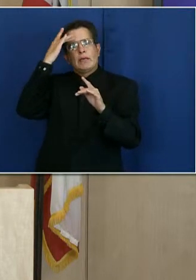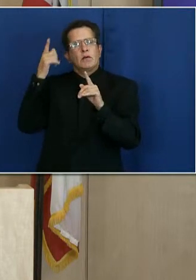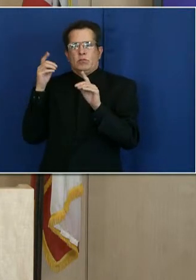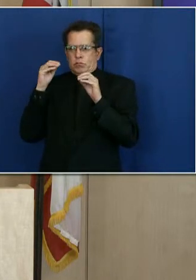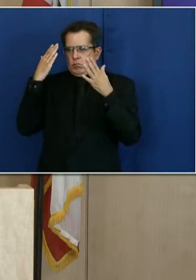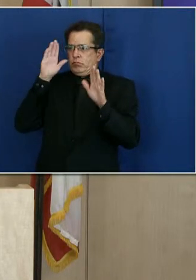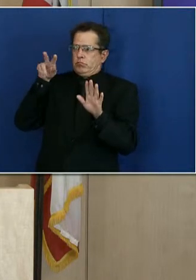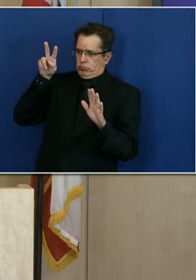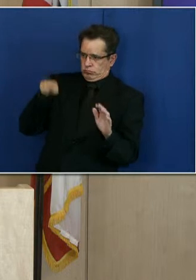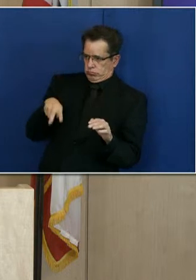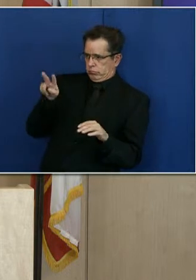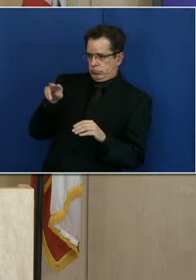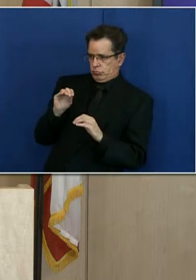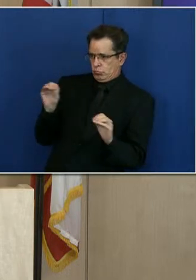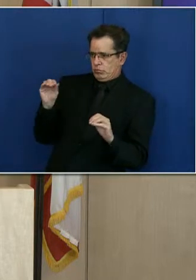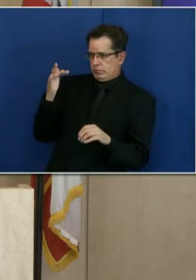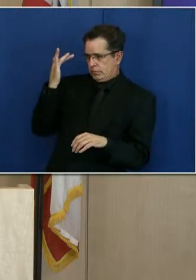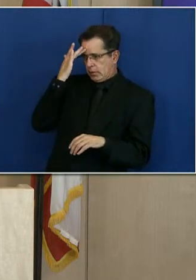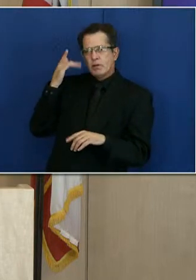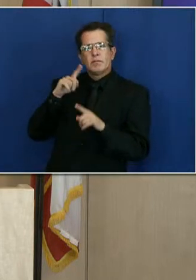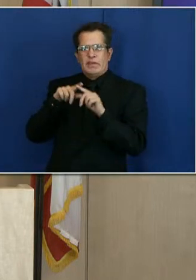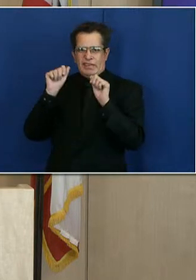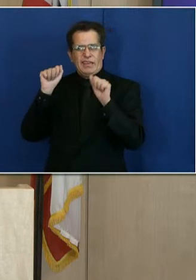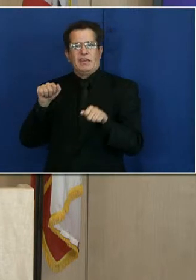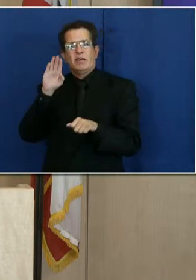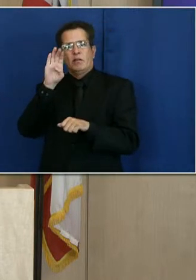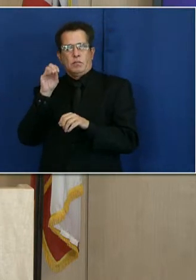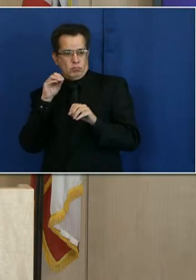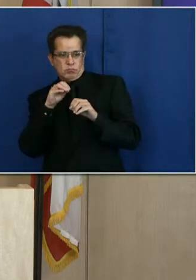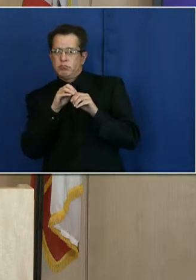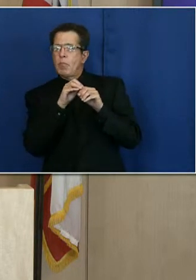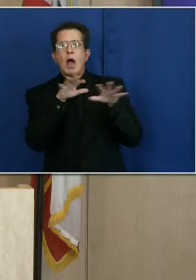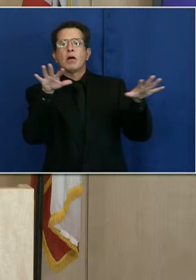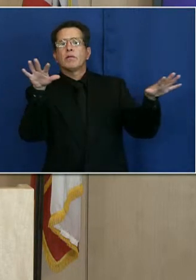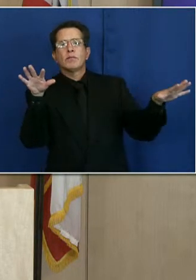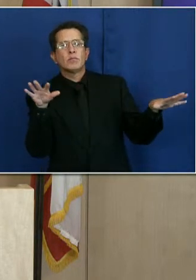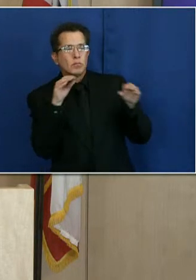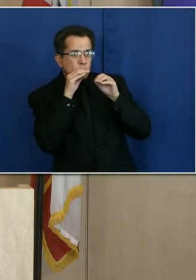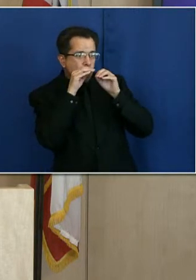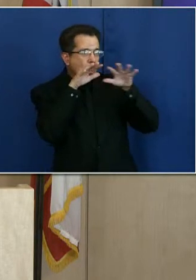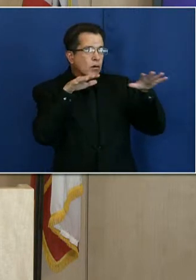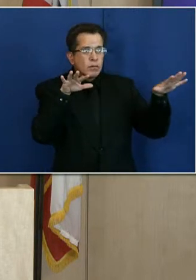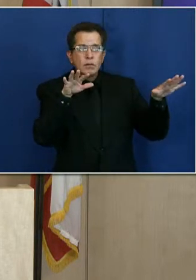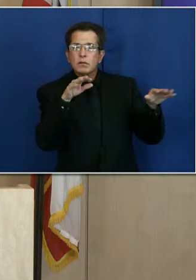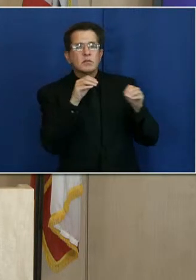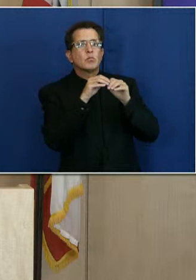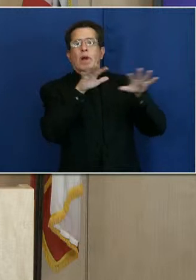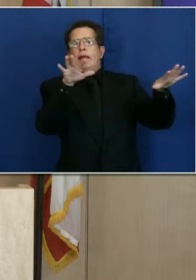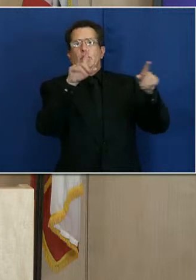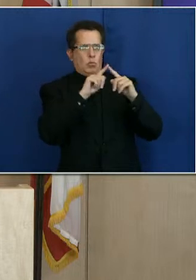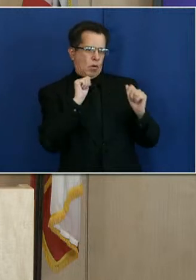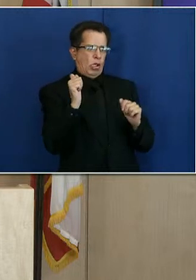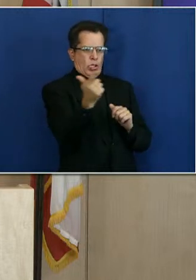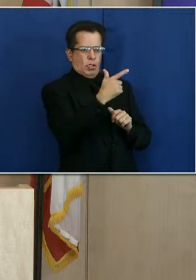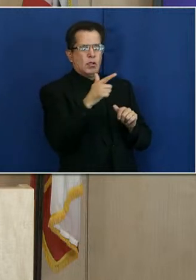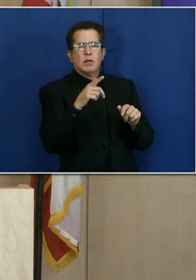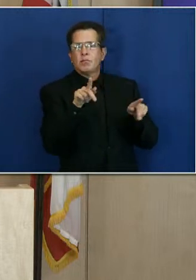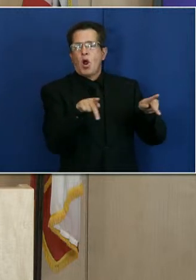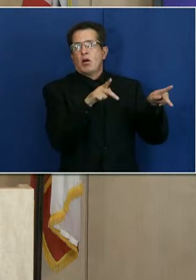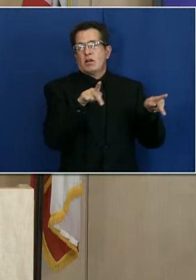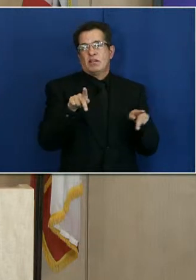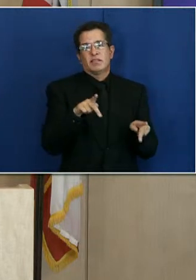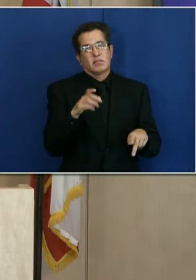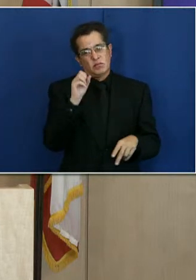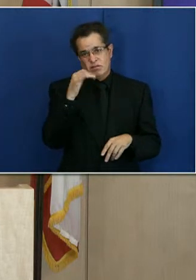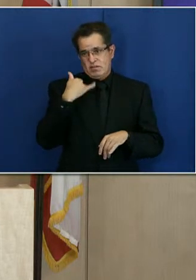can still spread the virus to others that they come in contact with. So as we stated